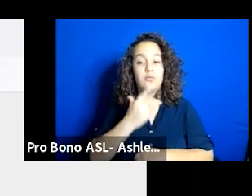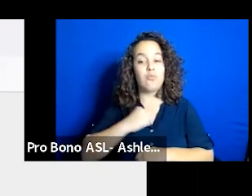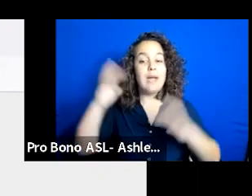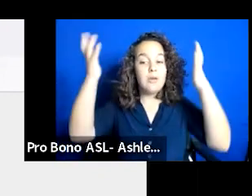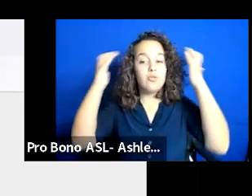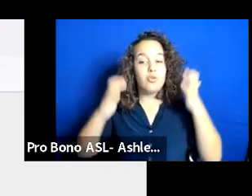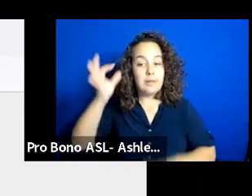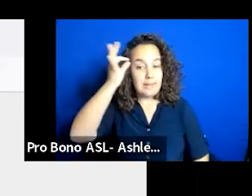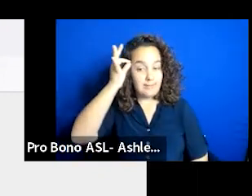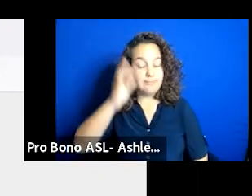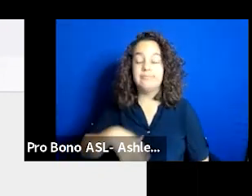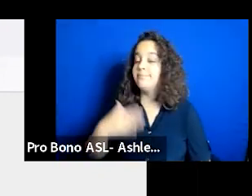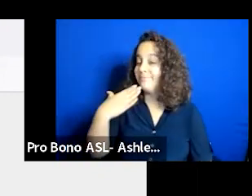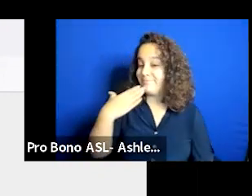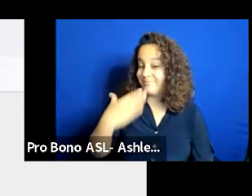Thank you.